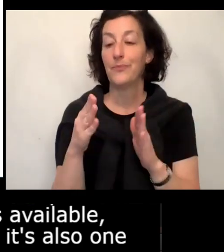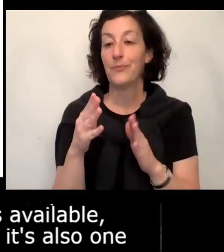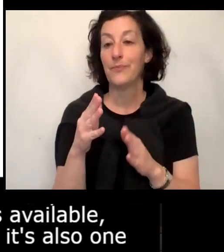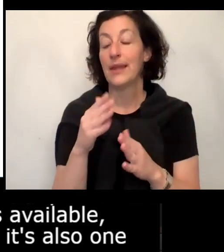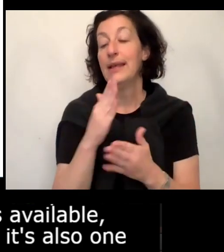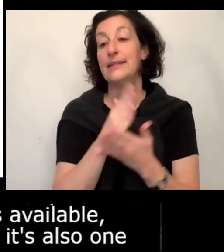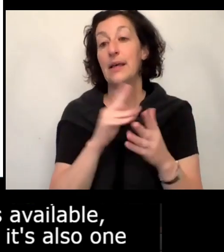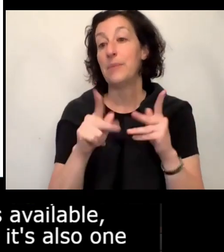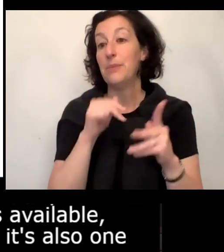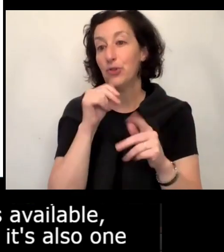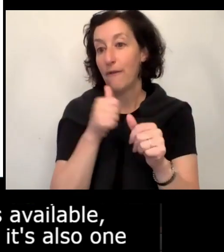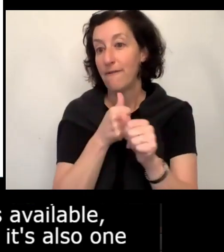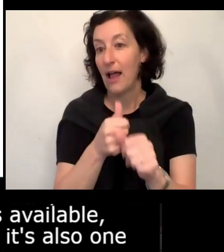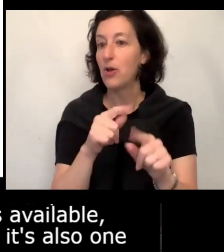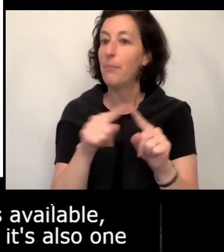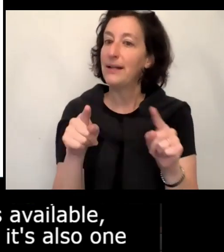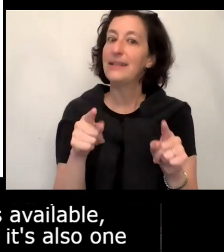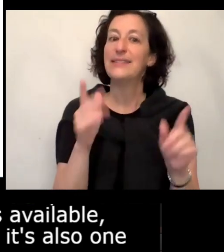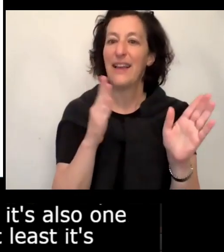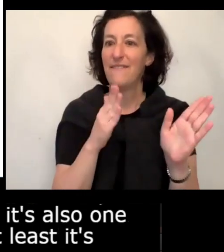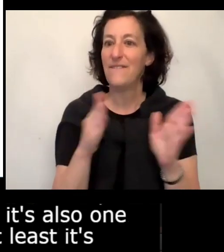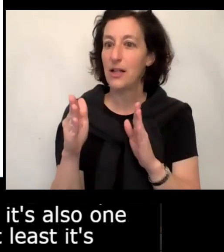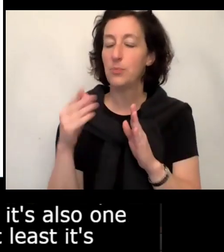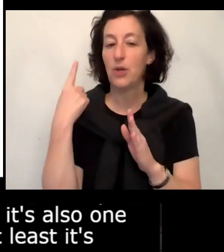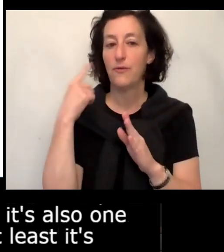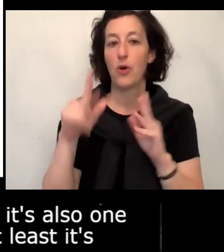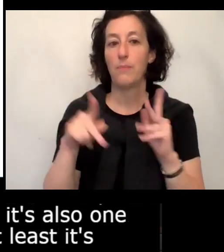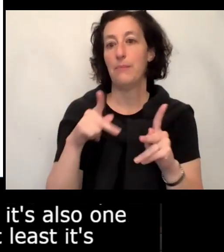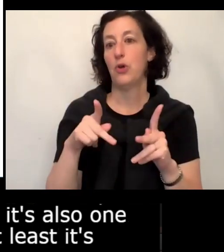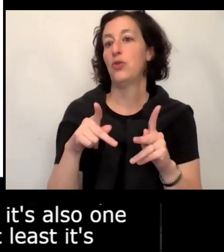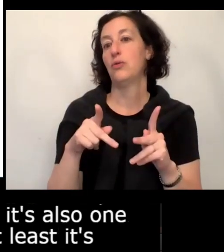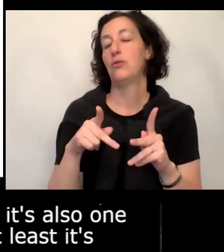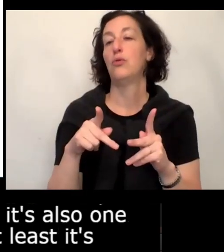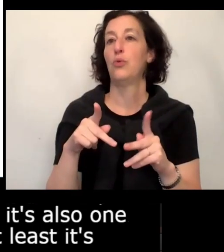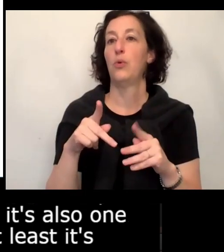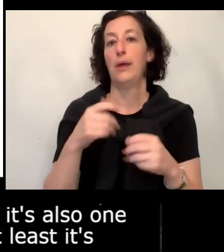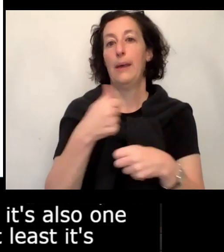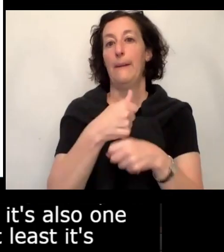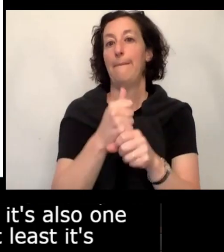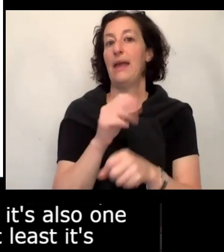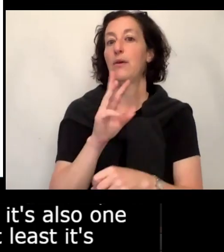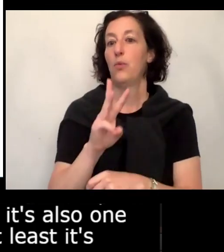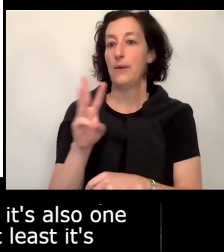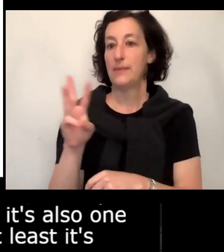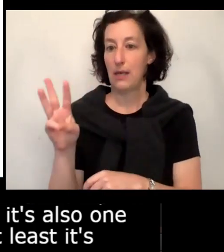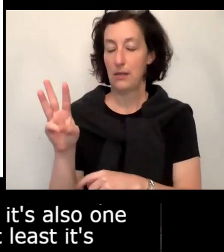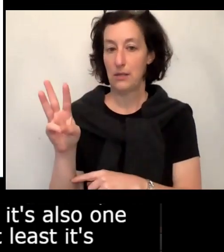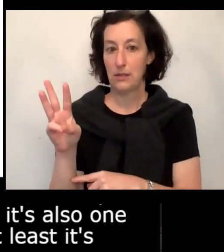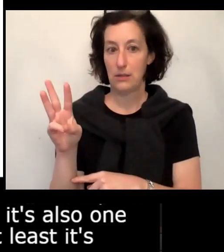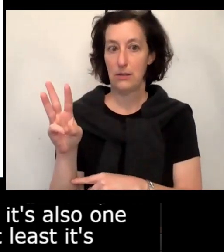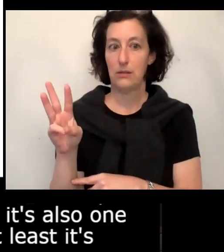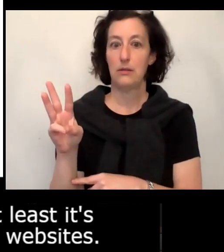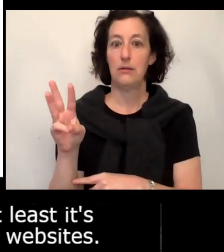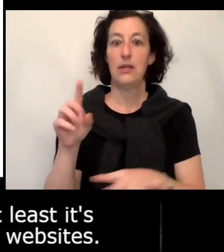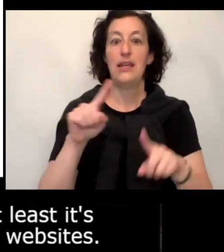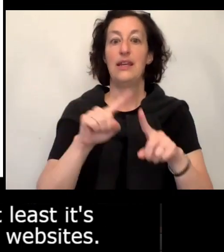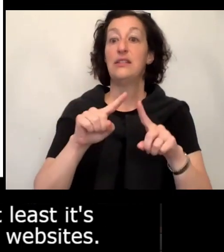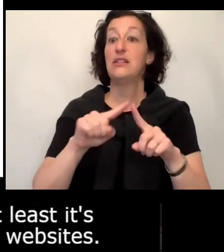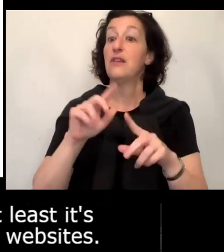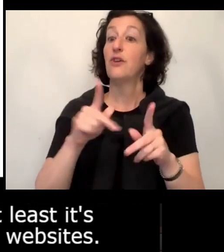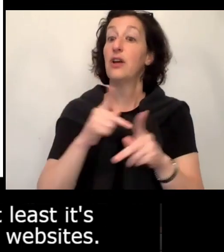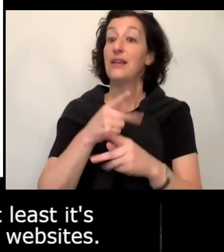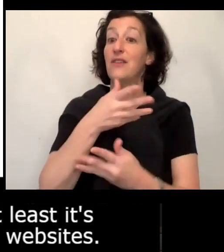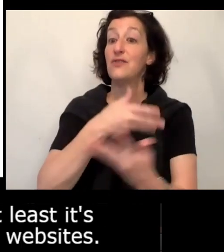but at least it's available to those who are programming, creating websites. many types of social media do